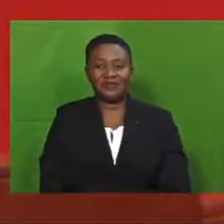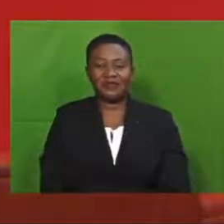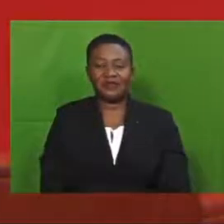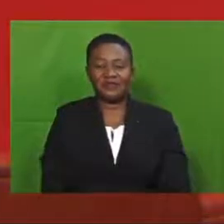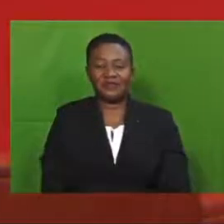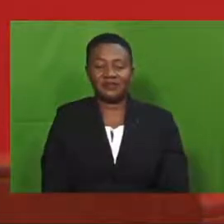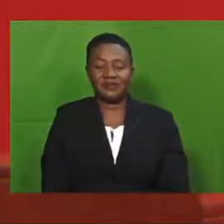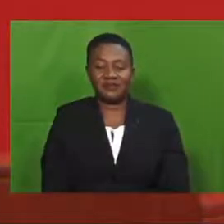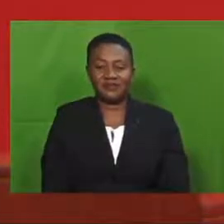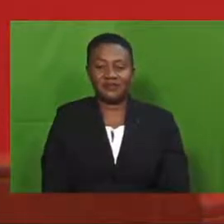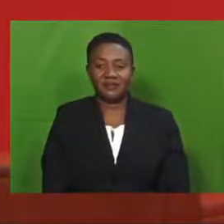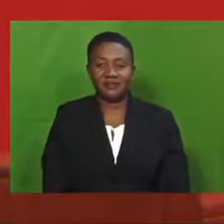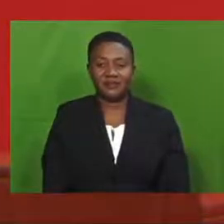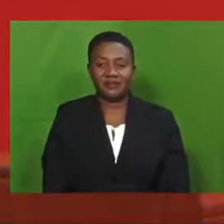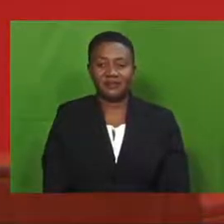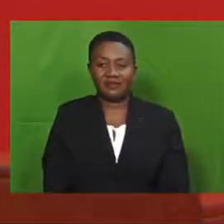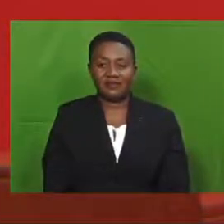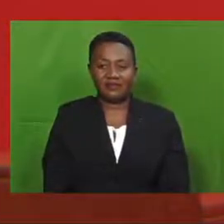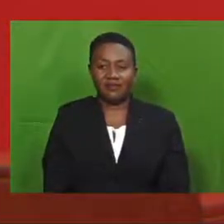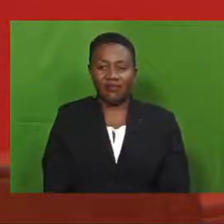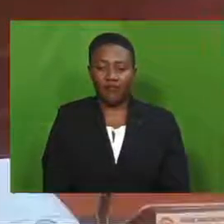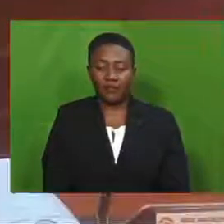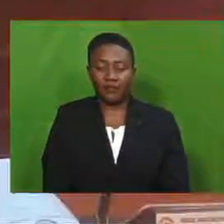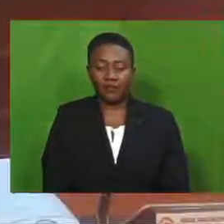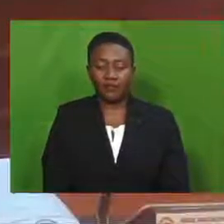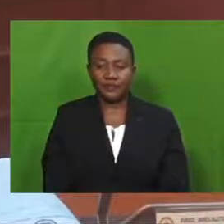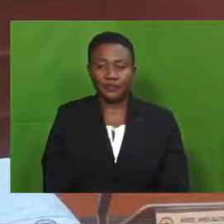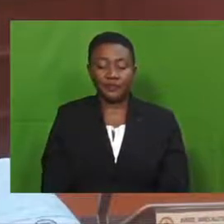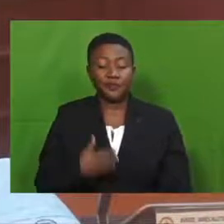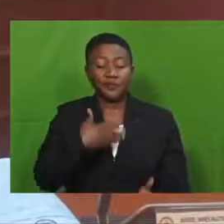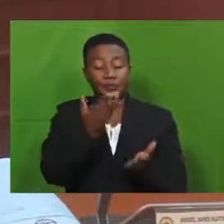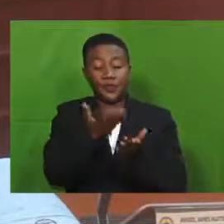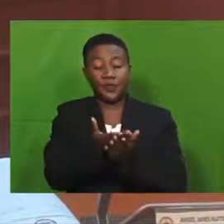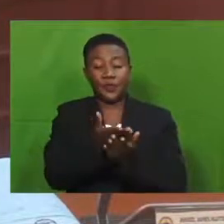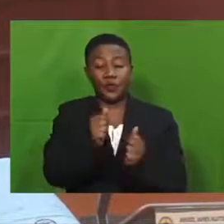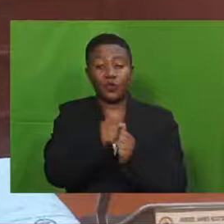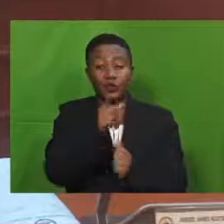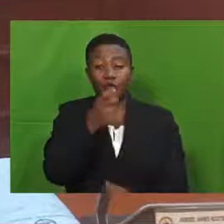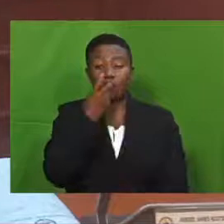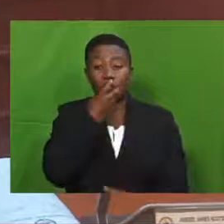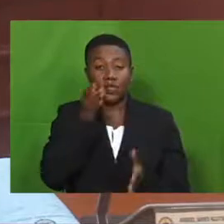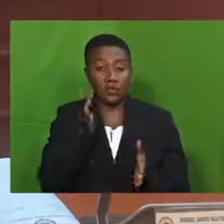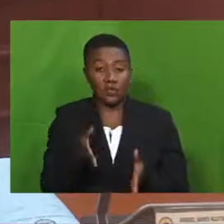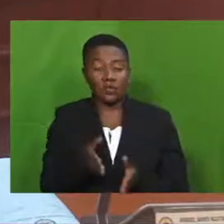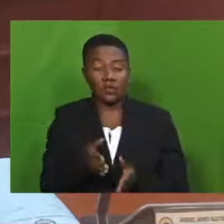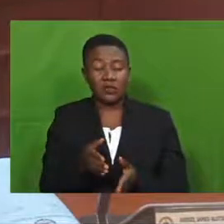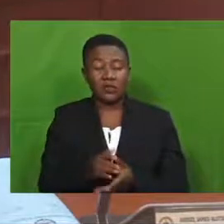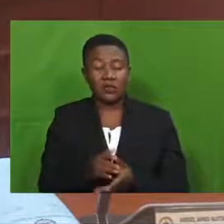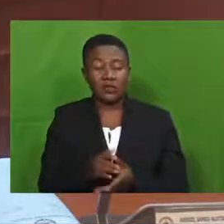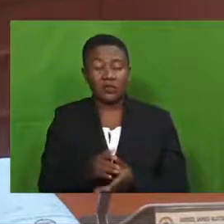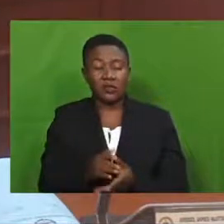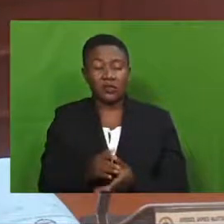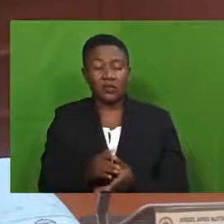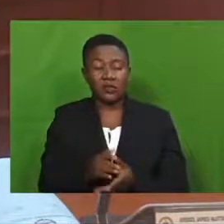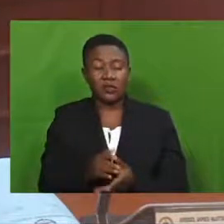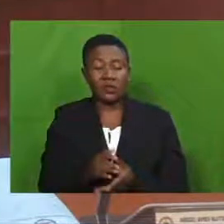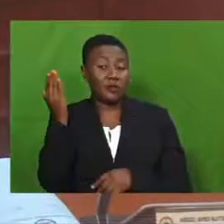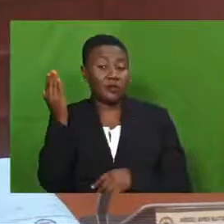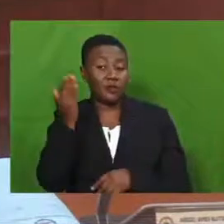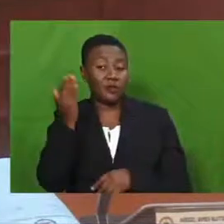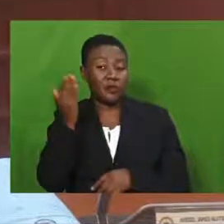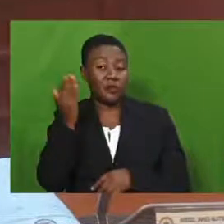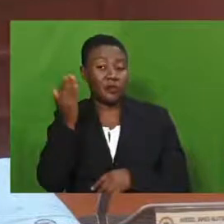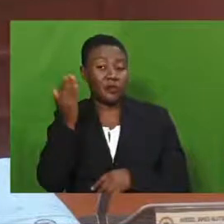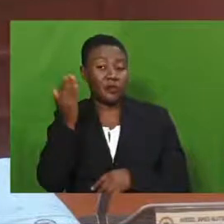Yes, minority leader. Mr. Speaker, if I may indulge you, it's a statement tribute to